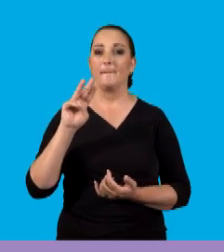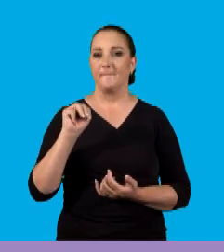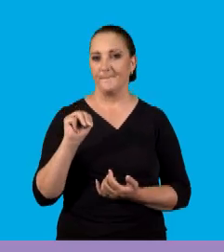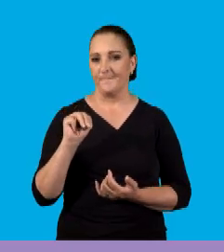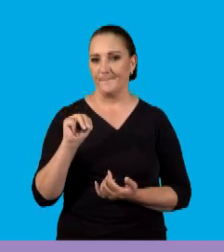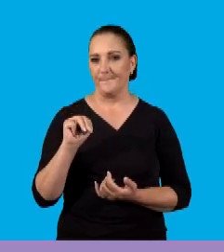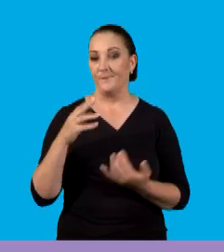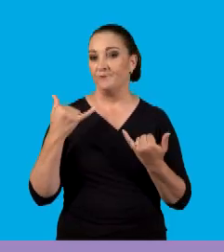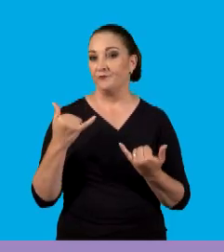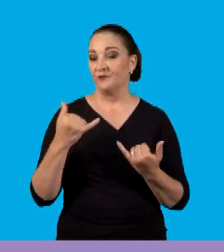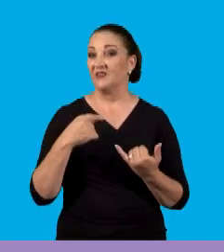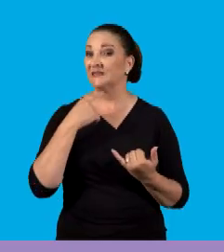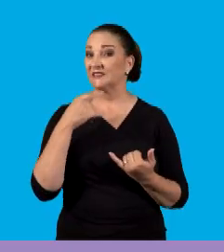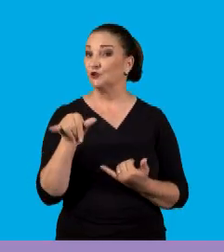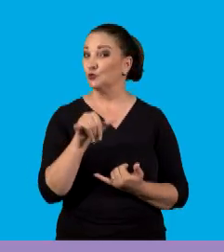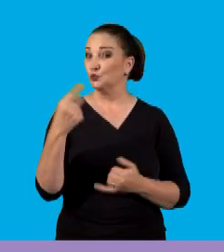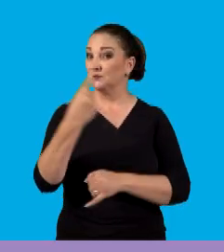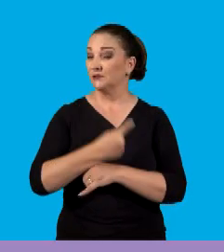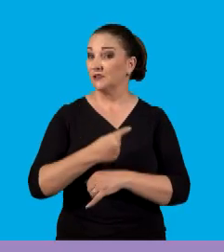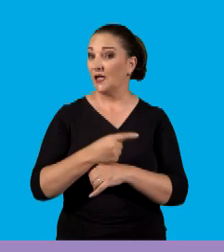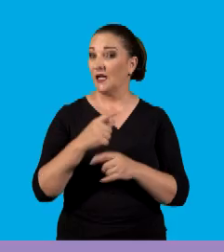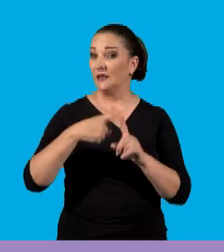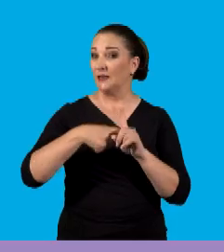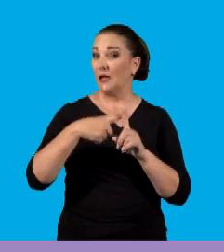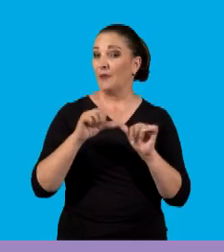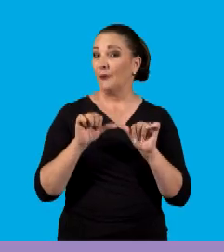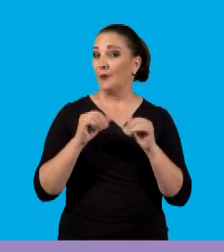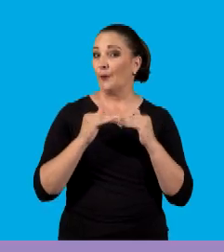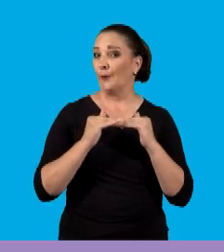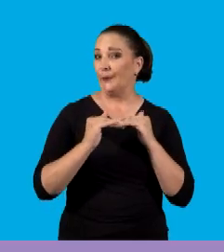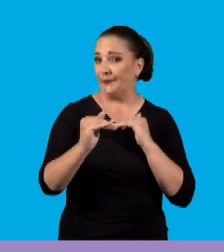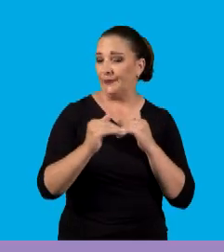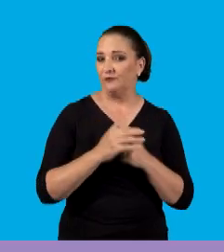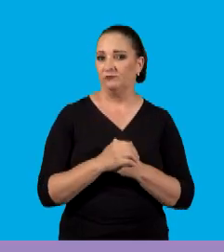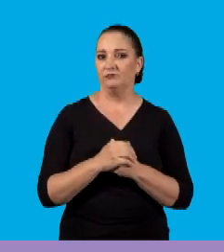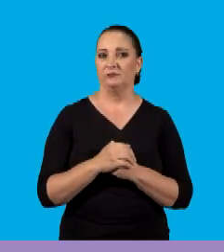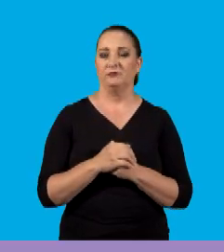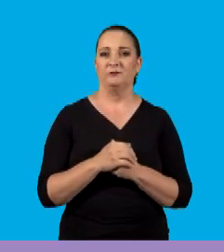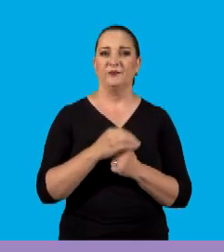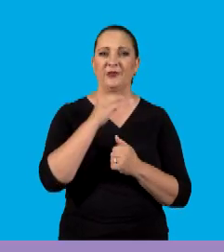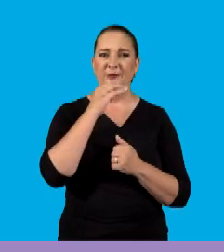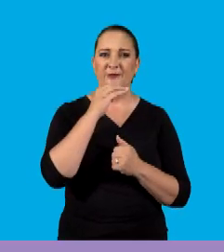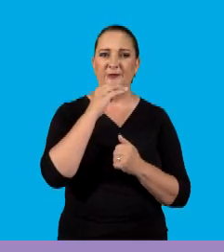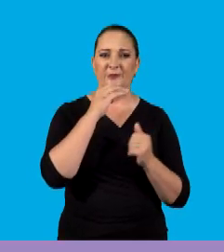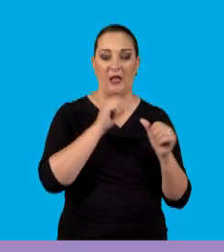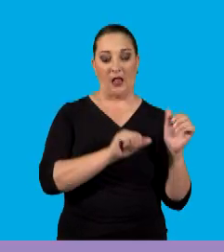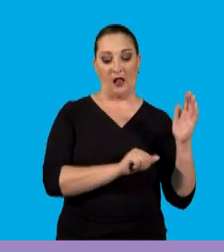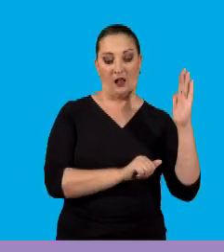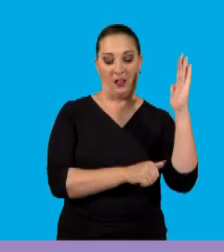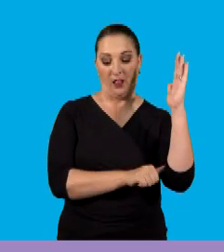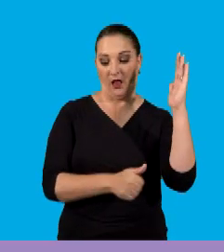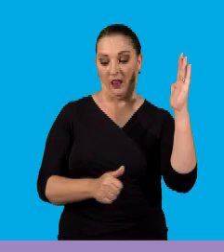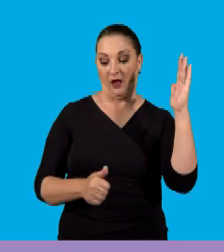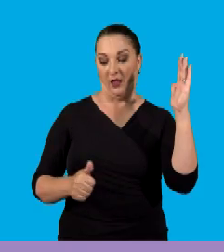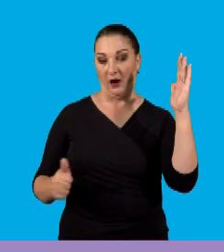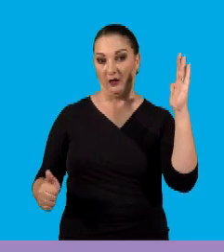the temperature remain constant? Remember, constant means that even though we are increasing on our